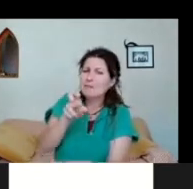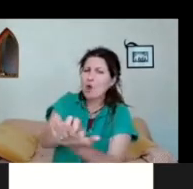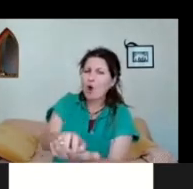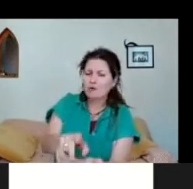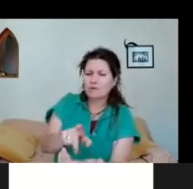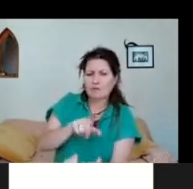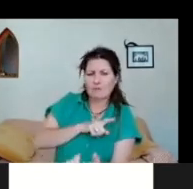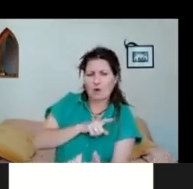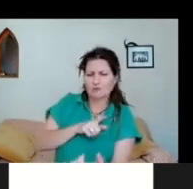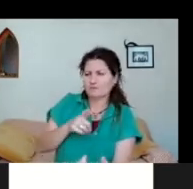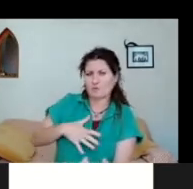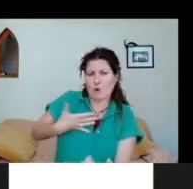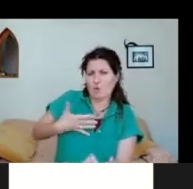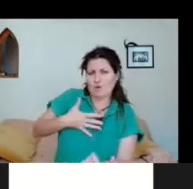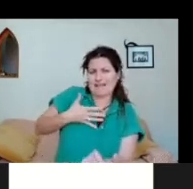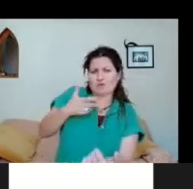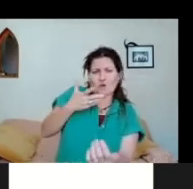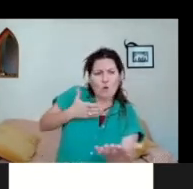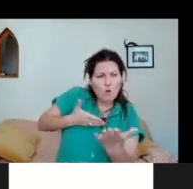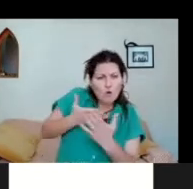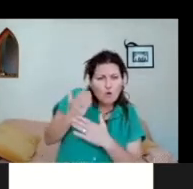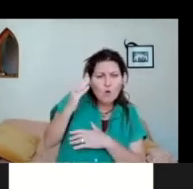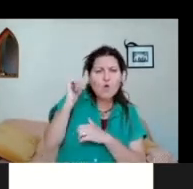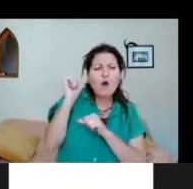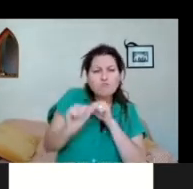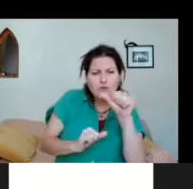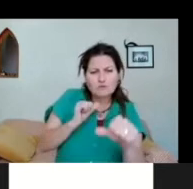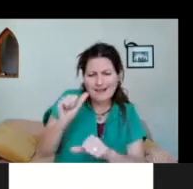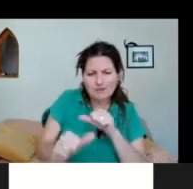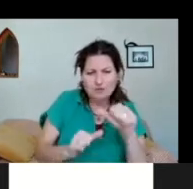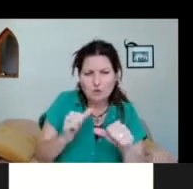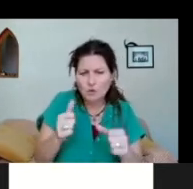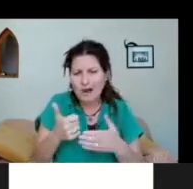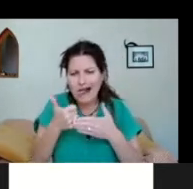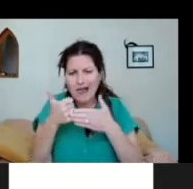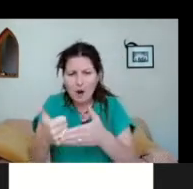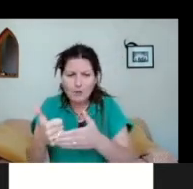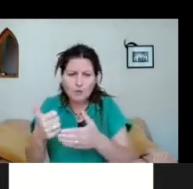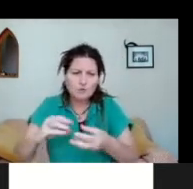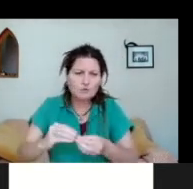only as appropriate and where people should require it. But absolutely, if you've already got